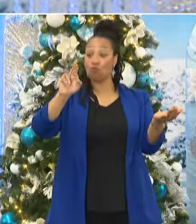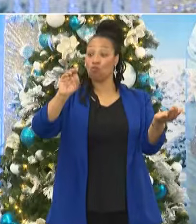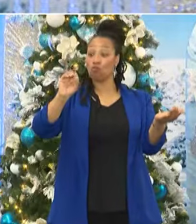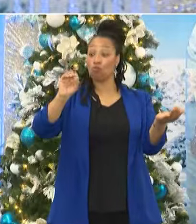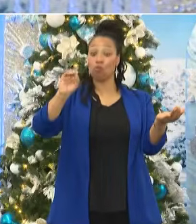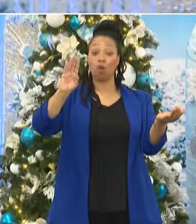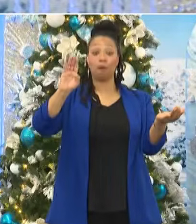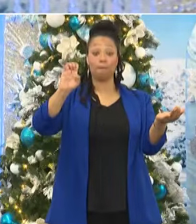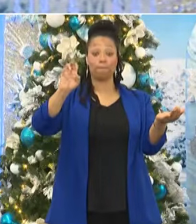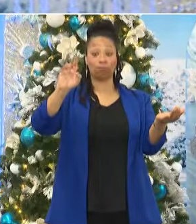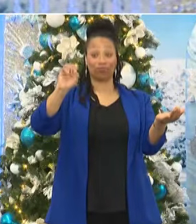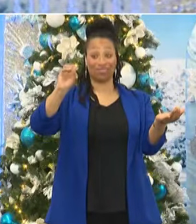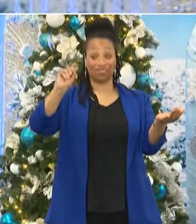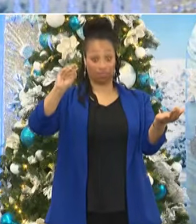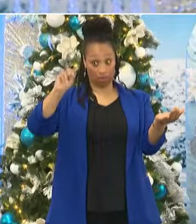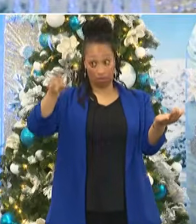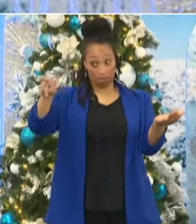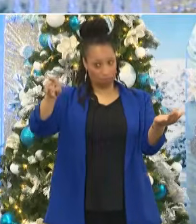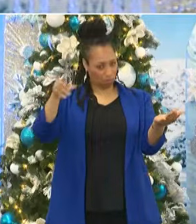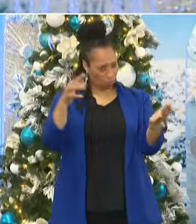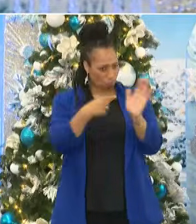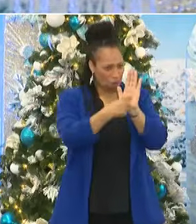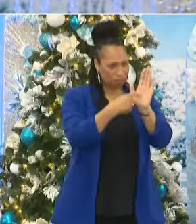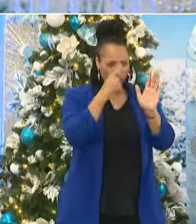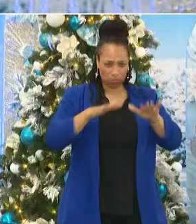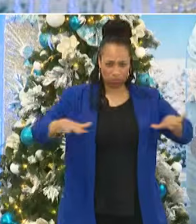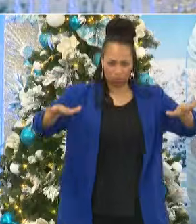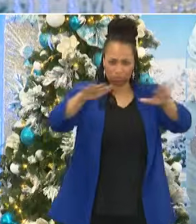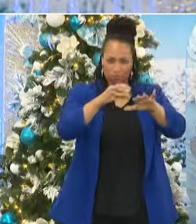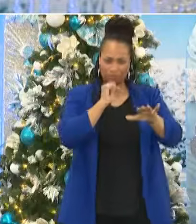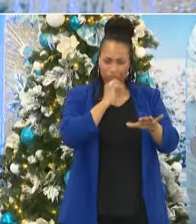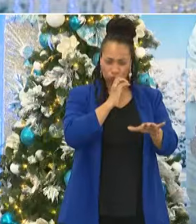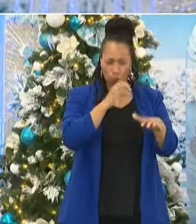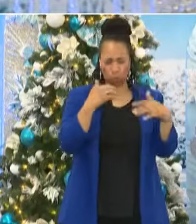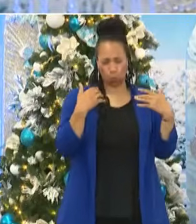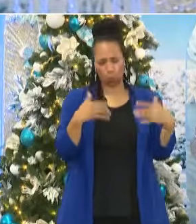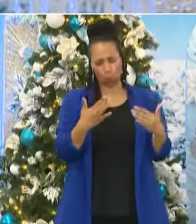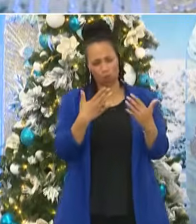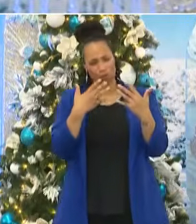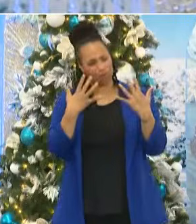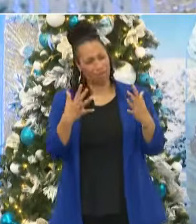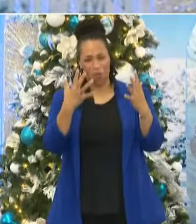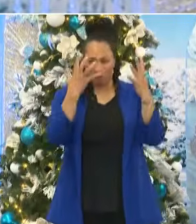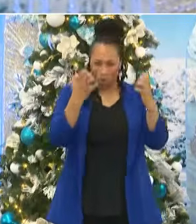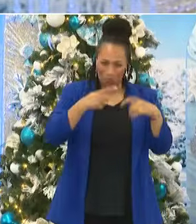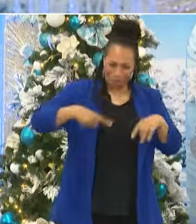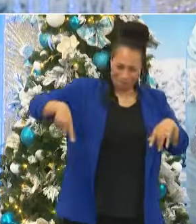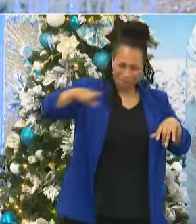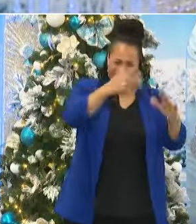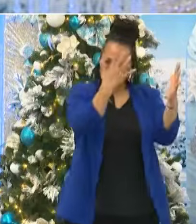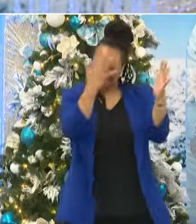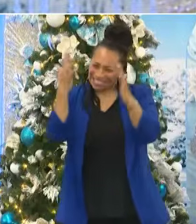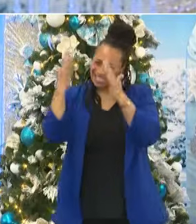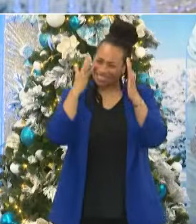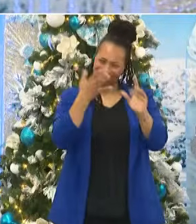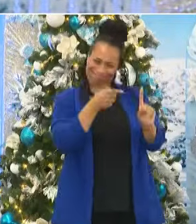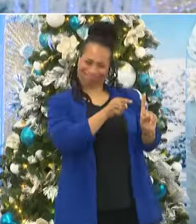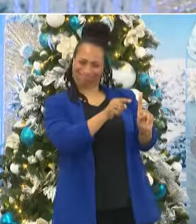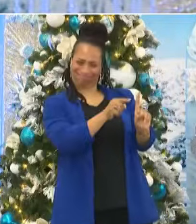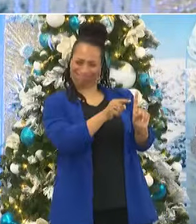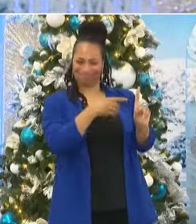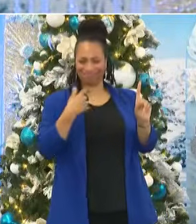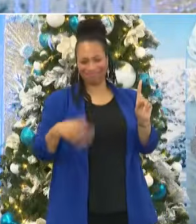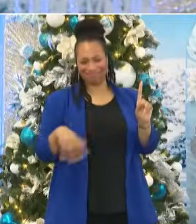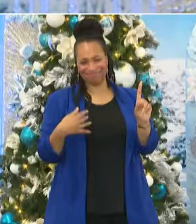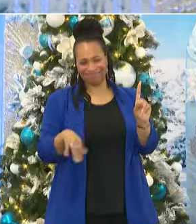seniors. And I also want to give a round of applause to Miss